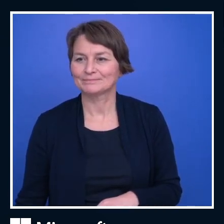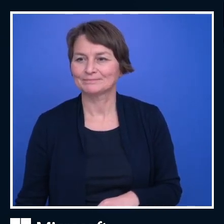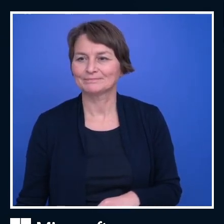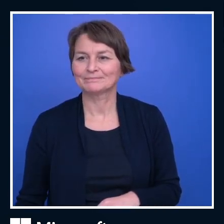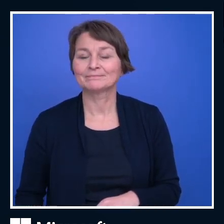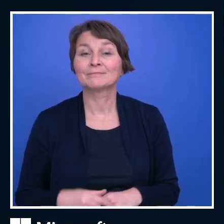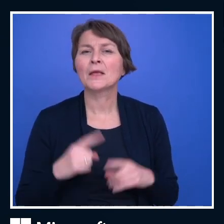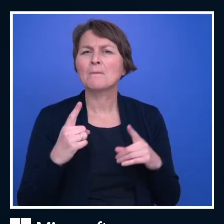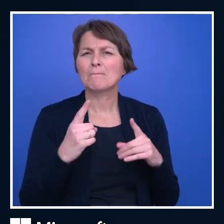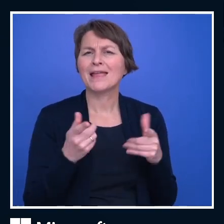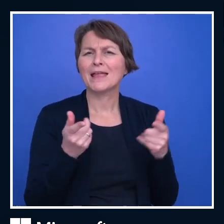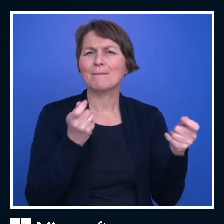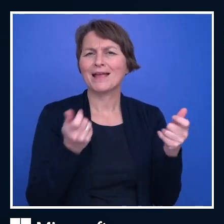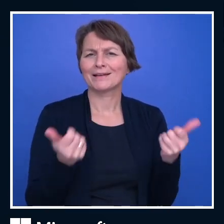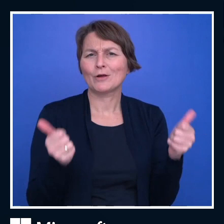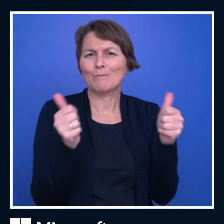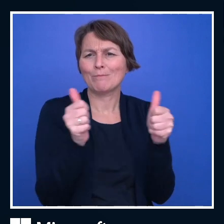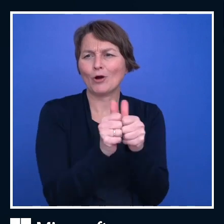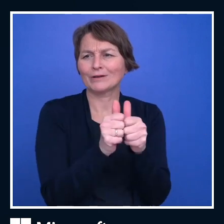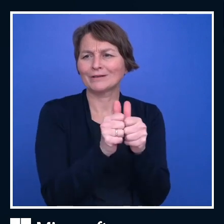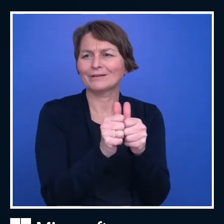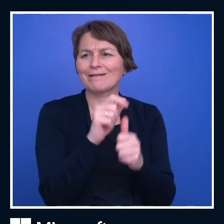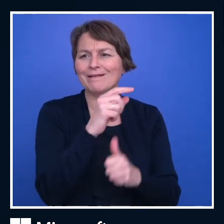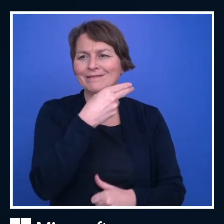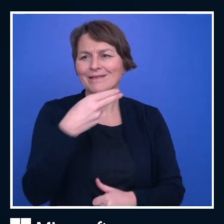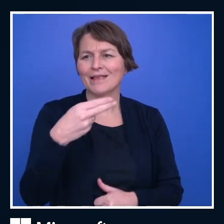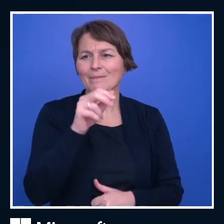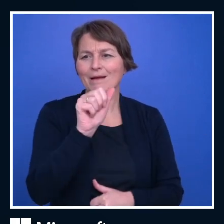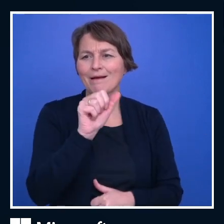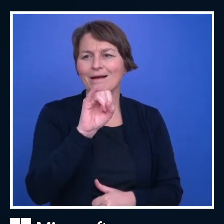My excuses for that.